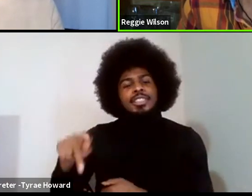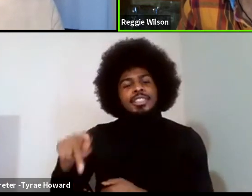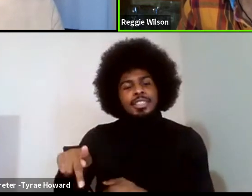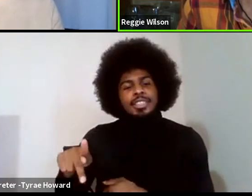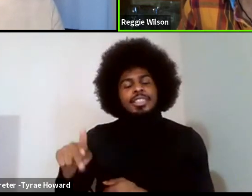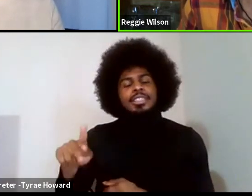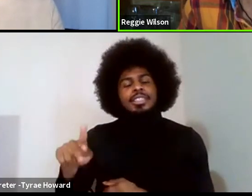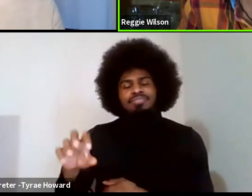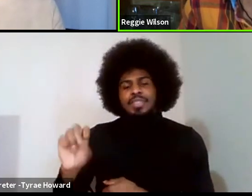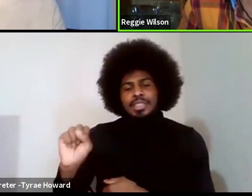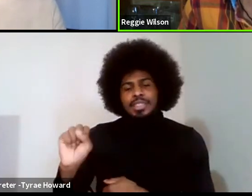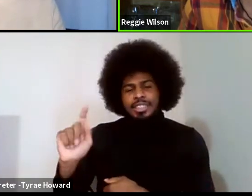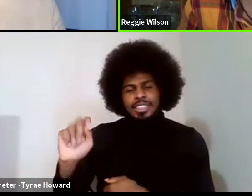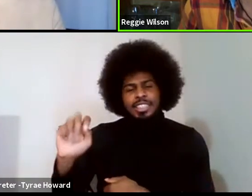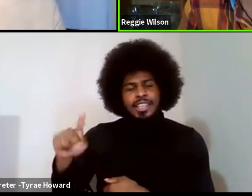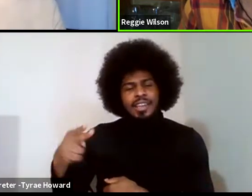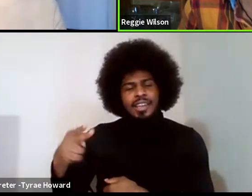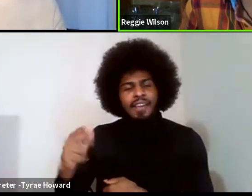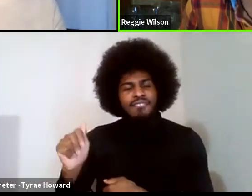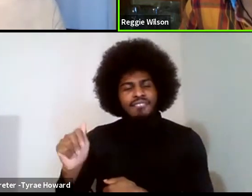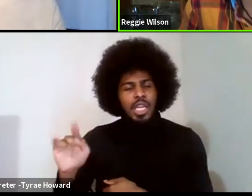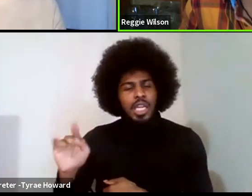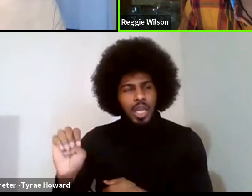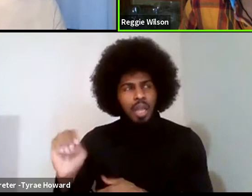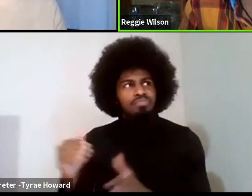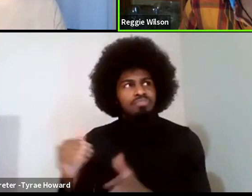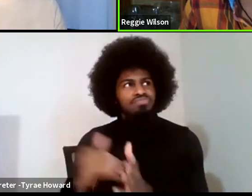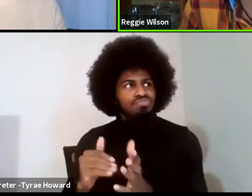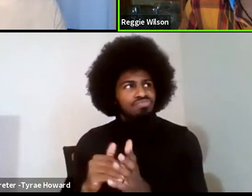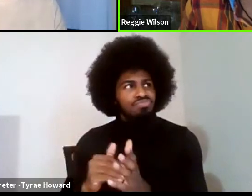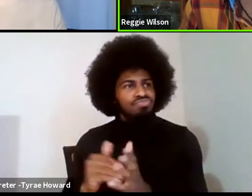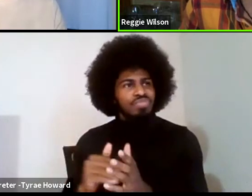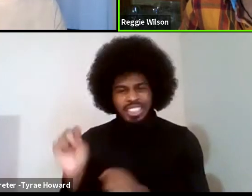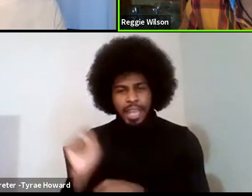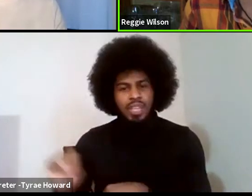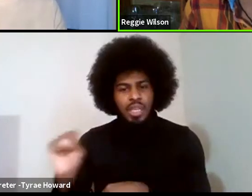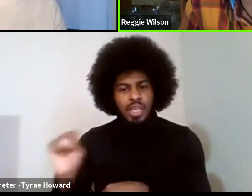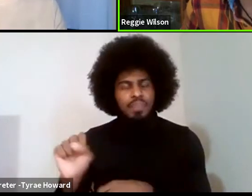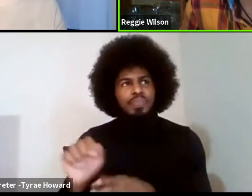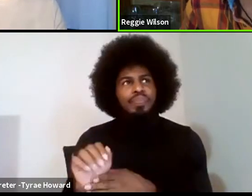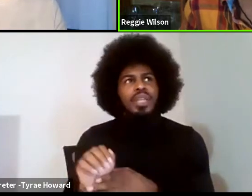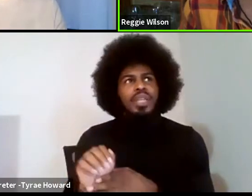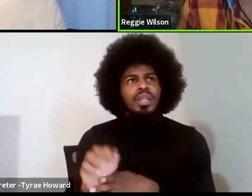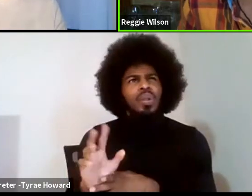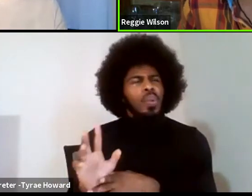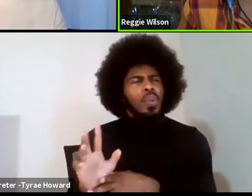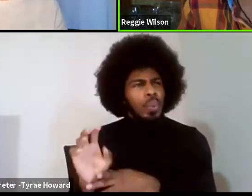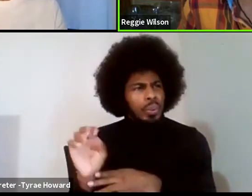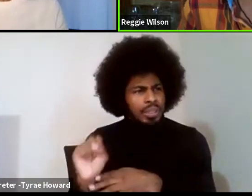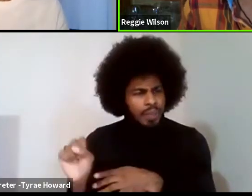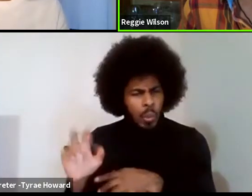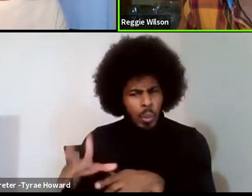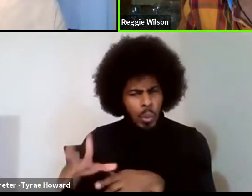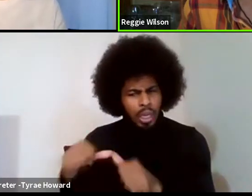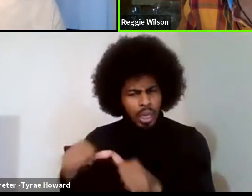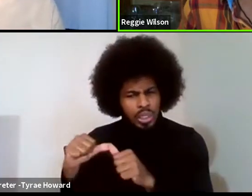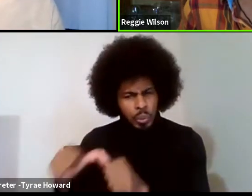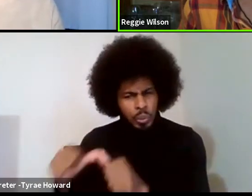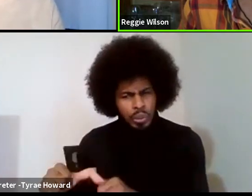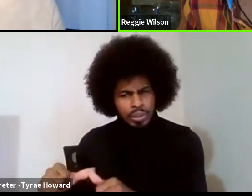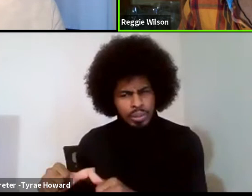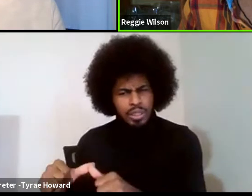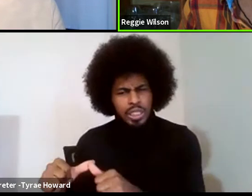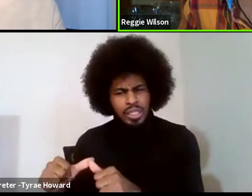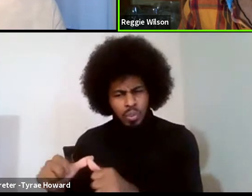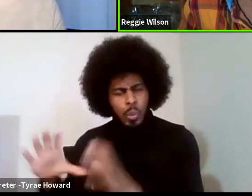is at Purchase, I still think. Stephanie and I aren't in like constant communication at all. I know that she